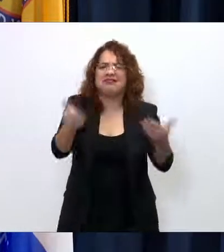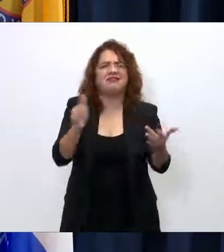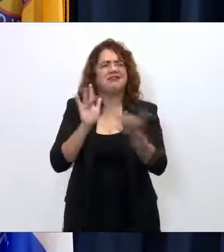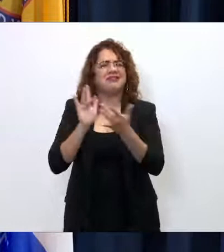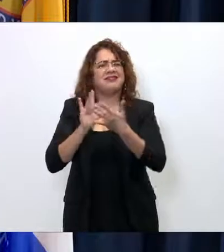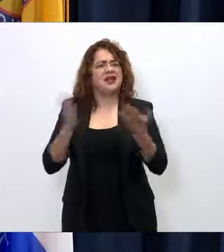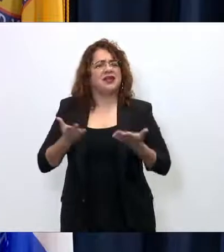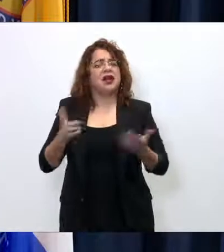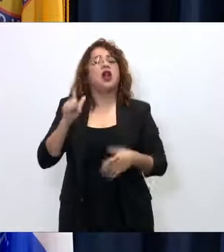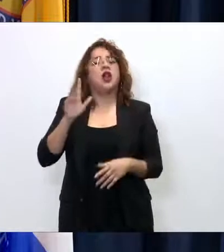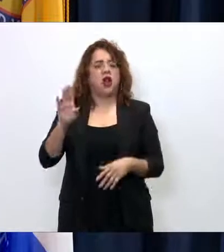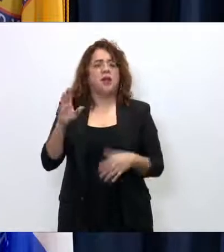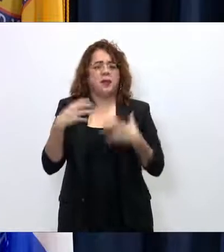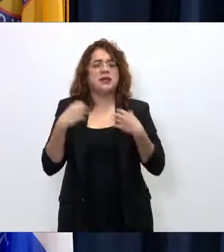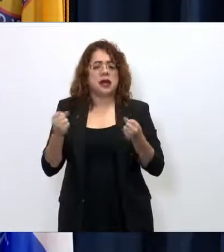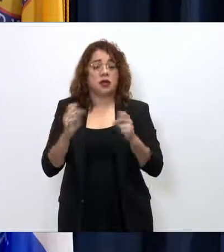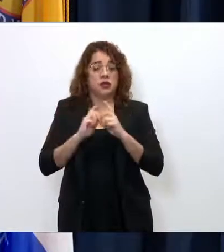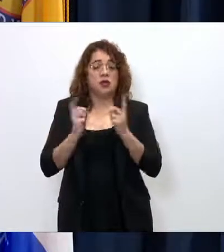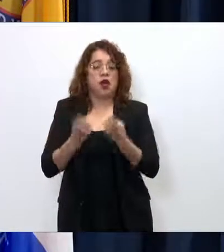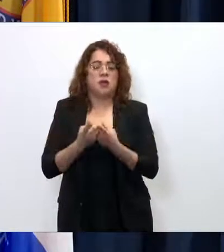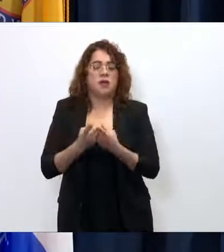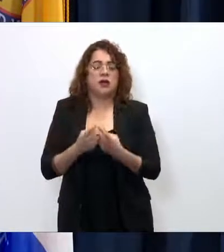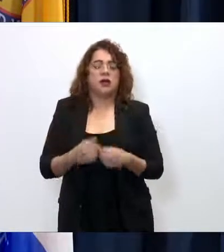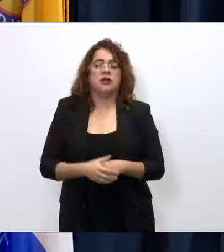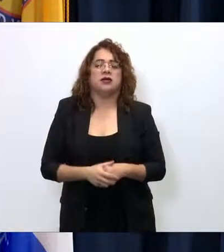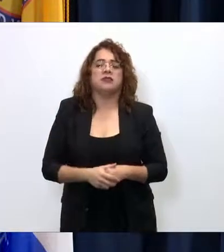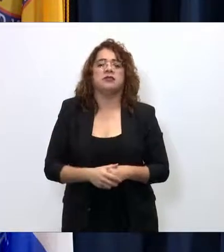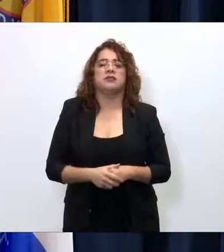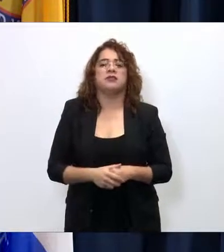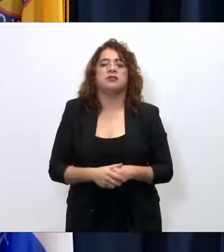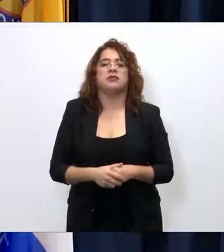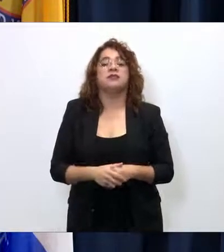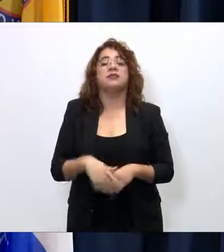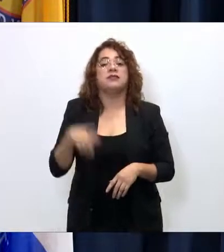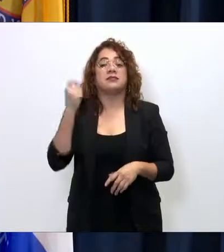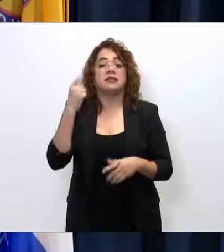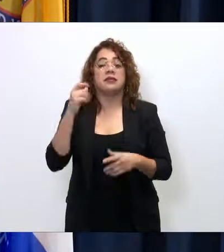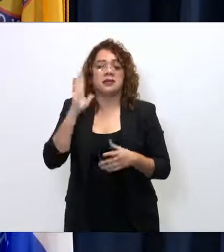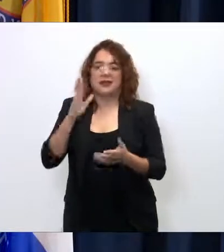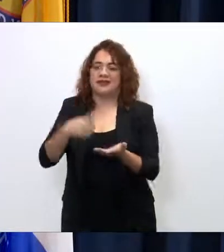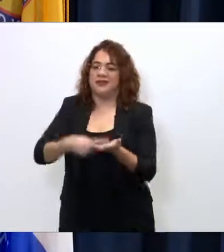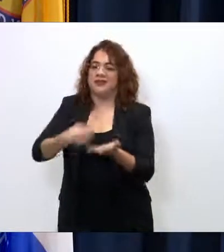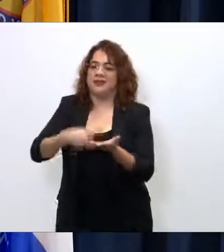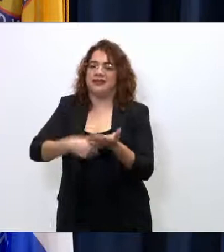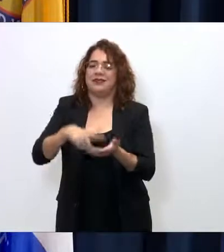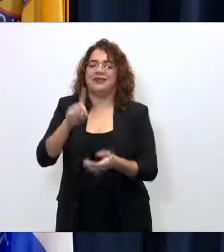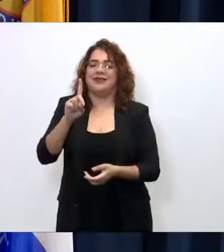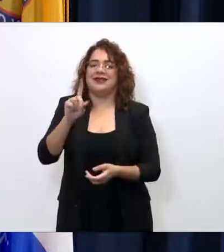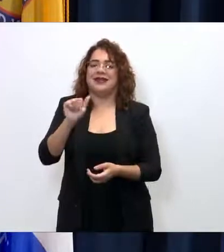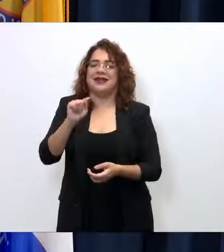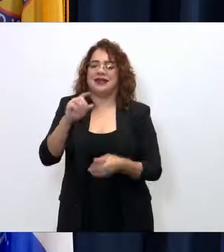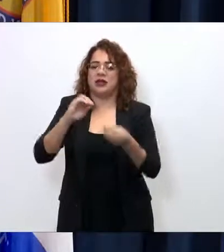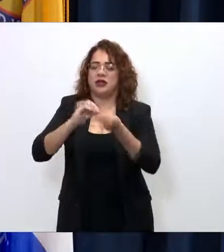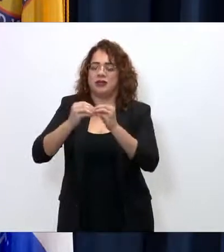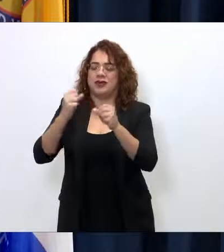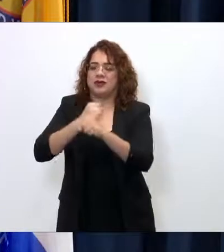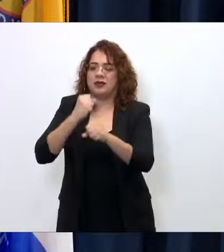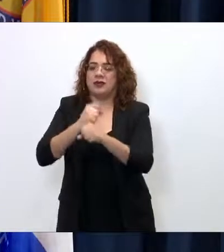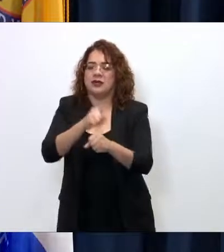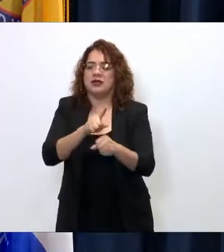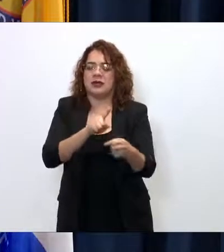Health Department. Now, I want to just also add, before we go into some data that Kelly Colopy is going to go over here,